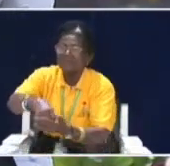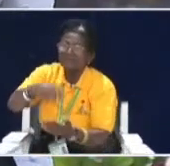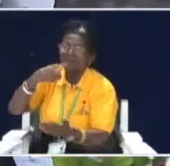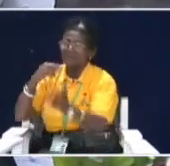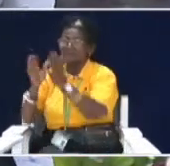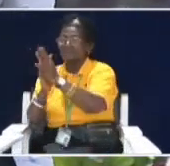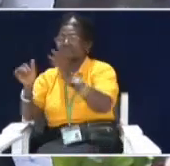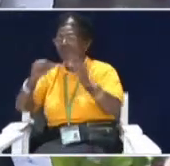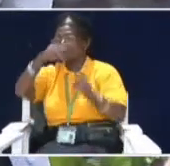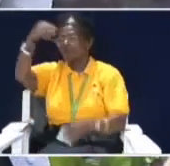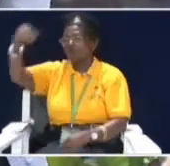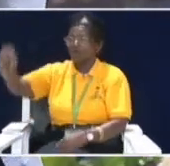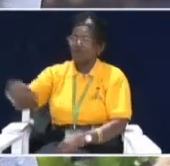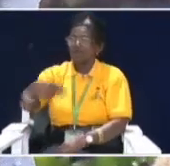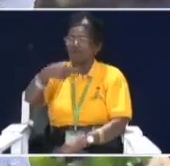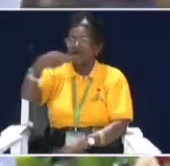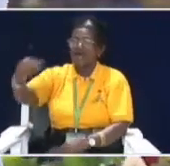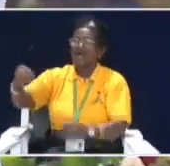Praise